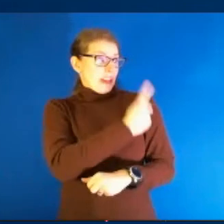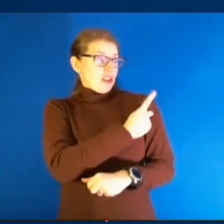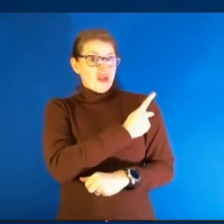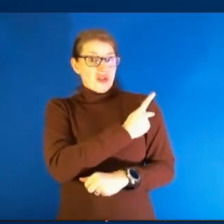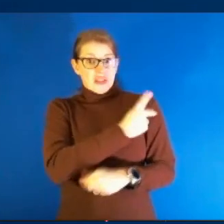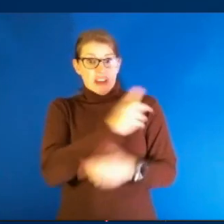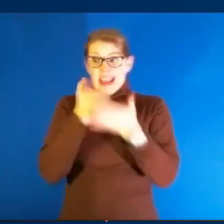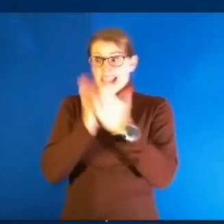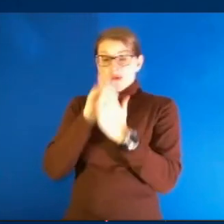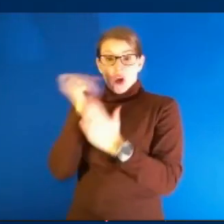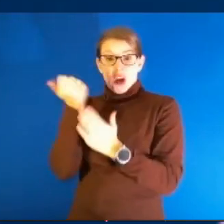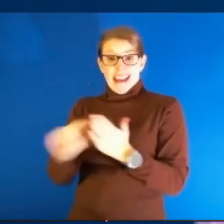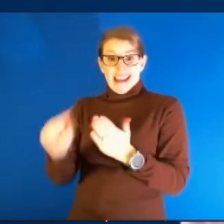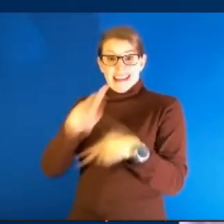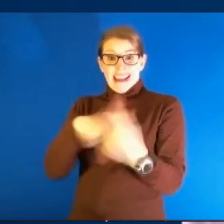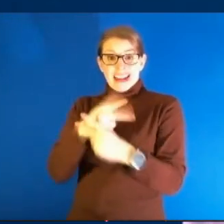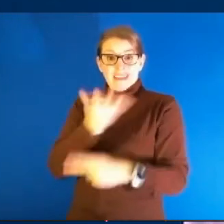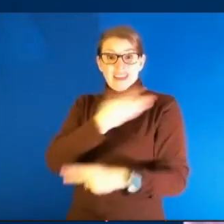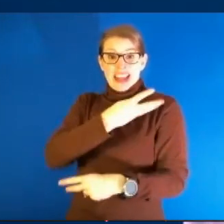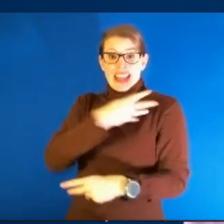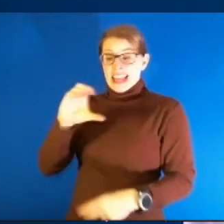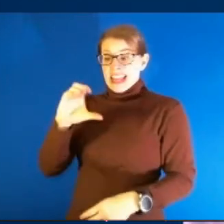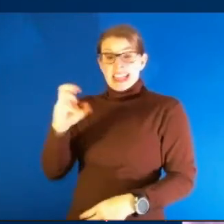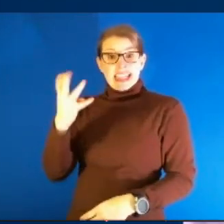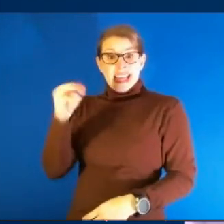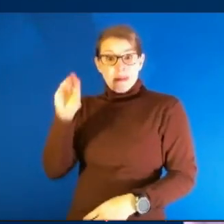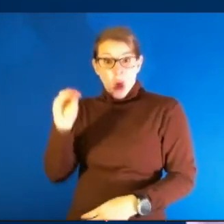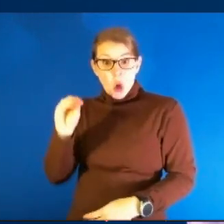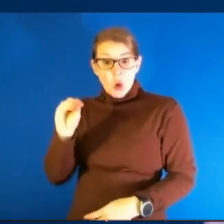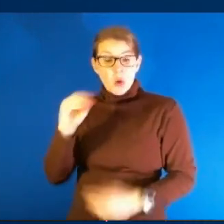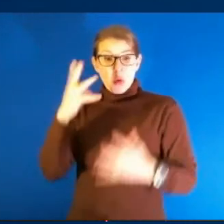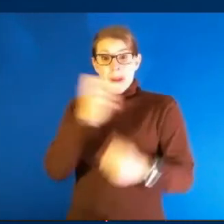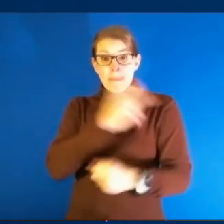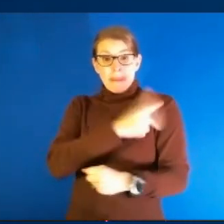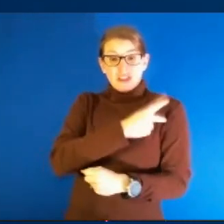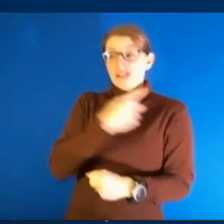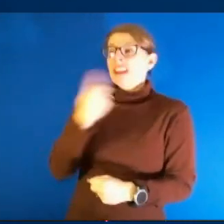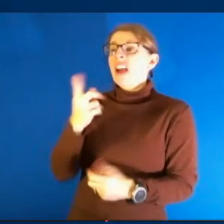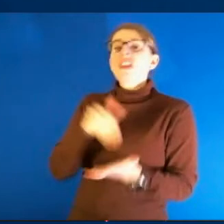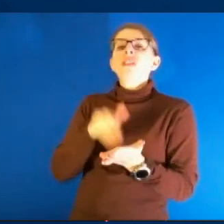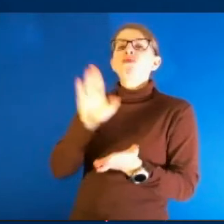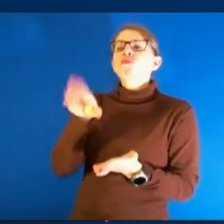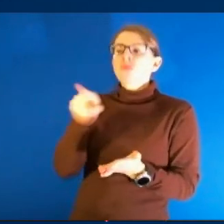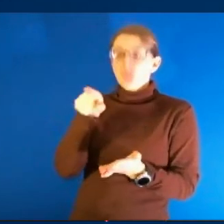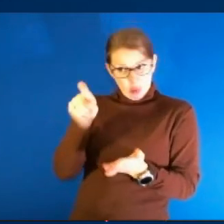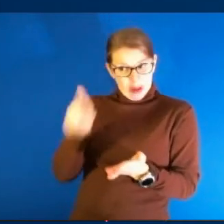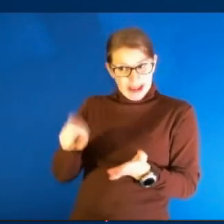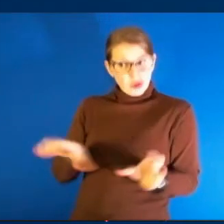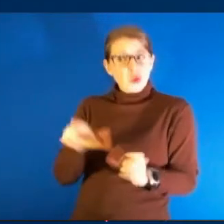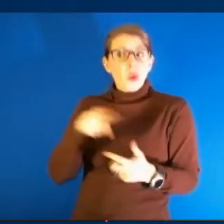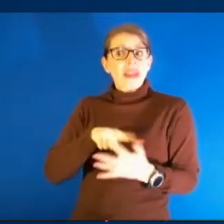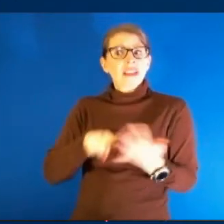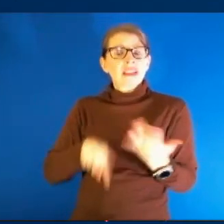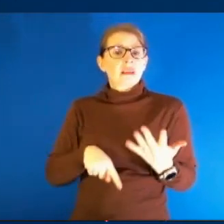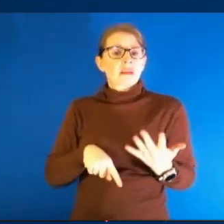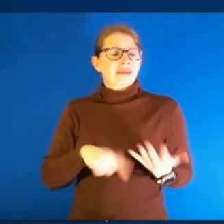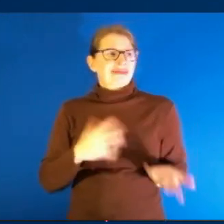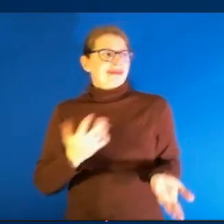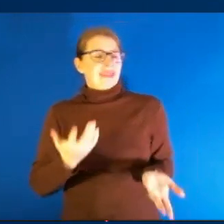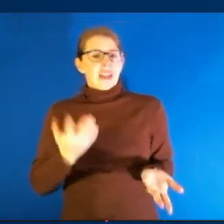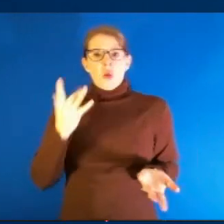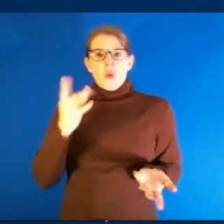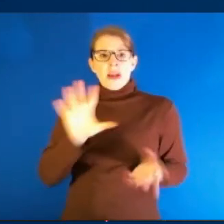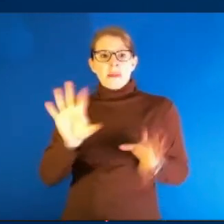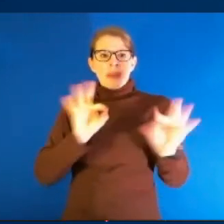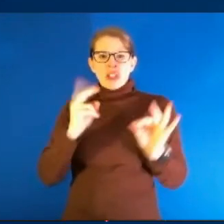for any chemotherapy they want? Do you really want patients to just be able to say to the doctor, you have to do this? And why would we pick out two drugs